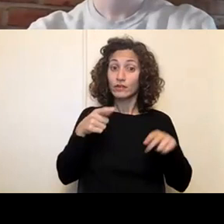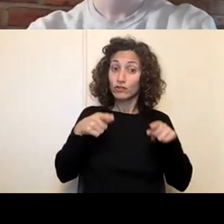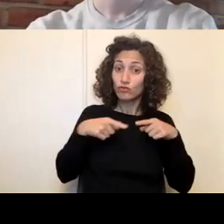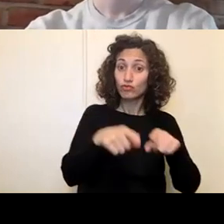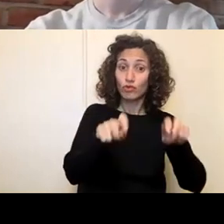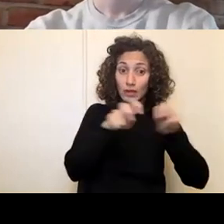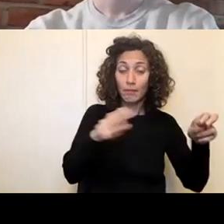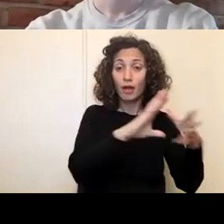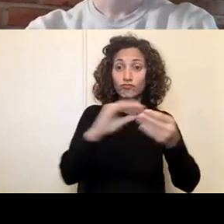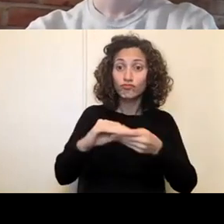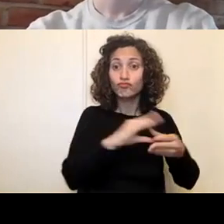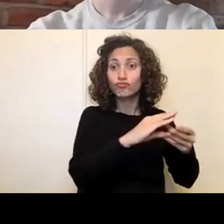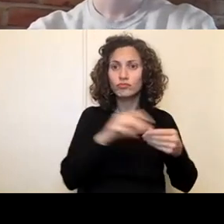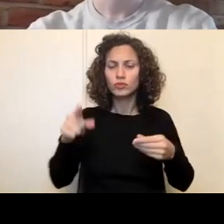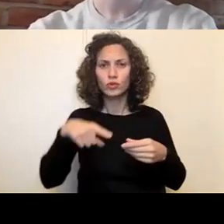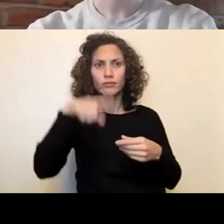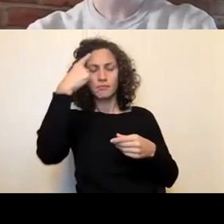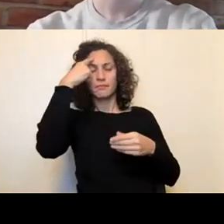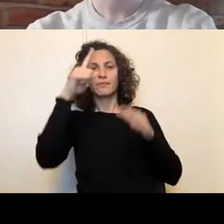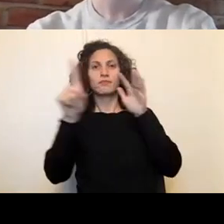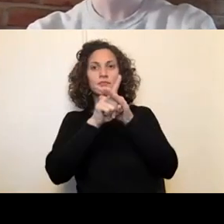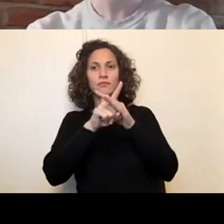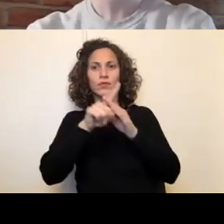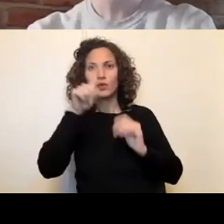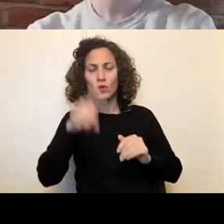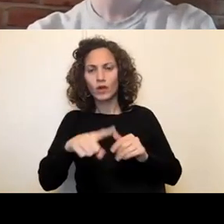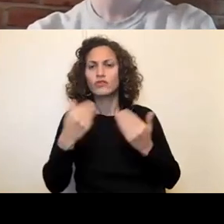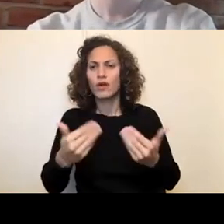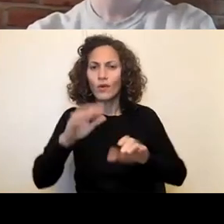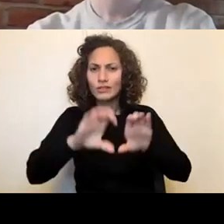chat, and we will get to them. So